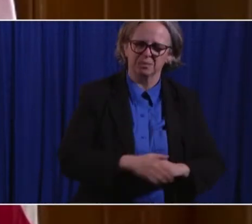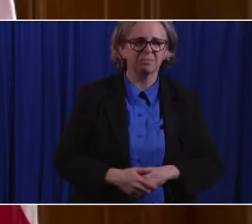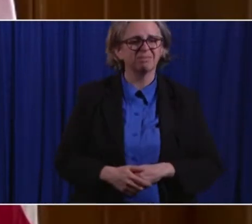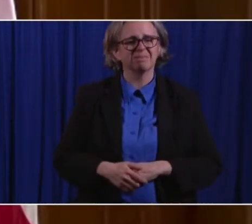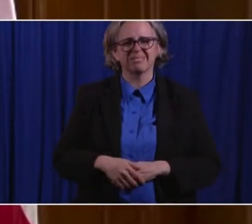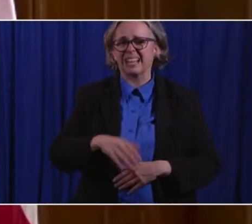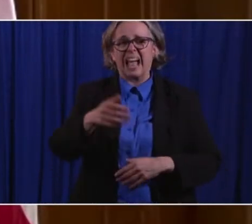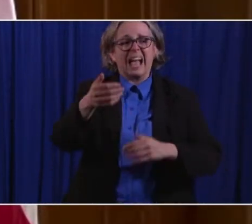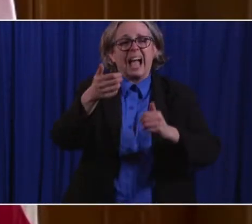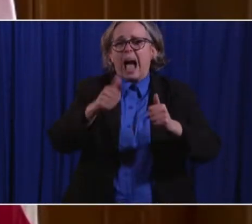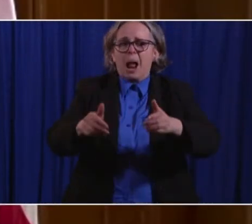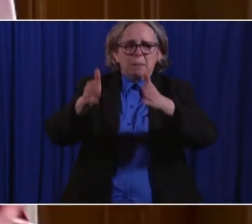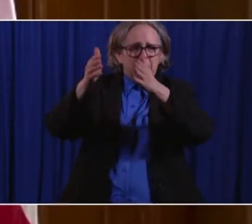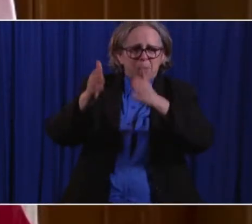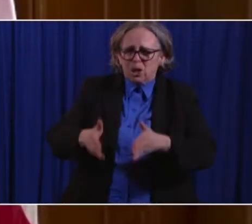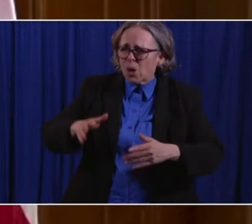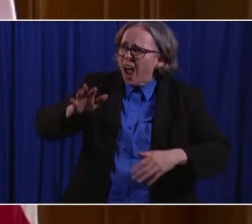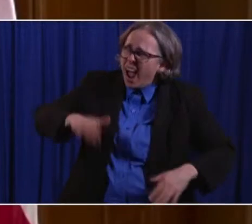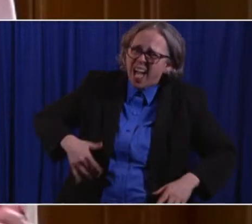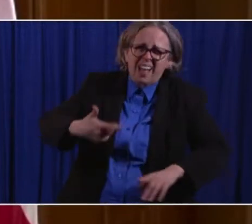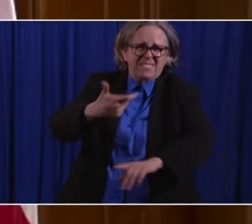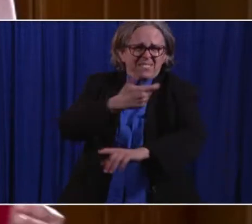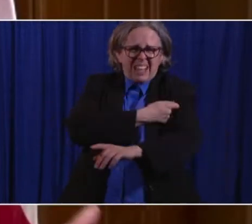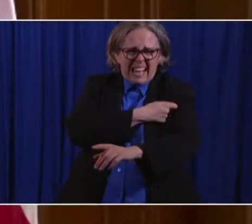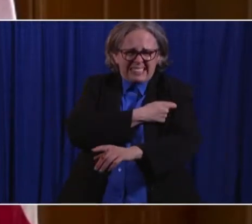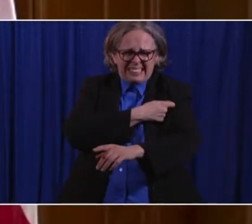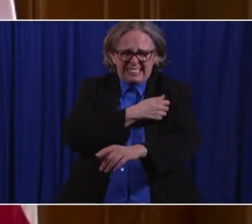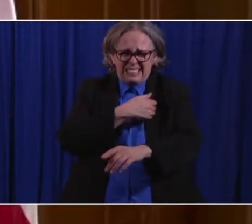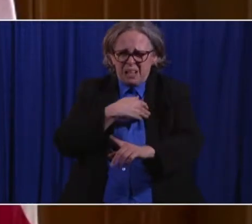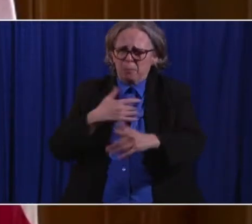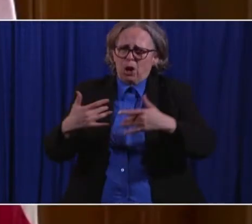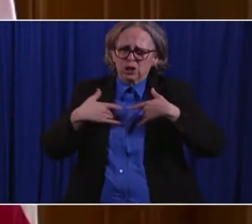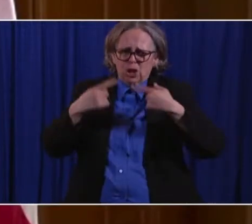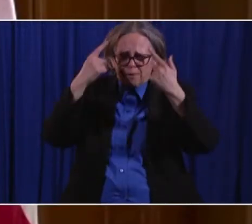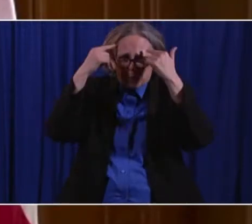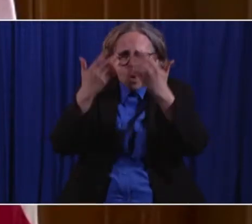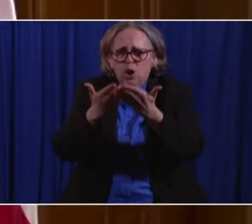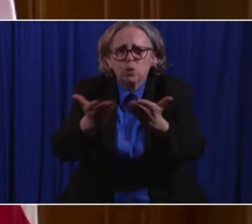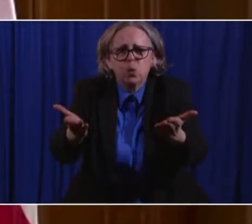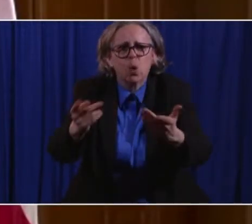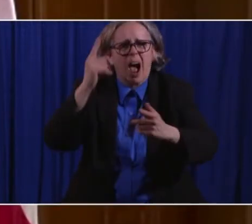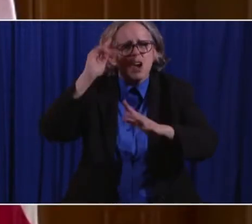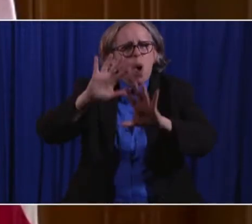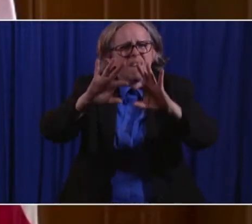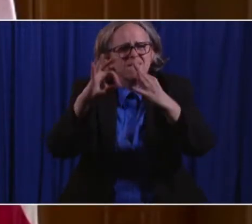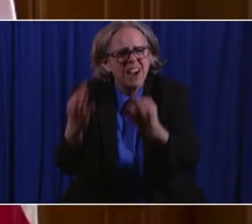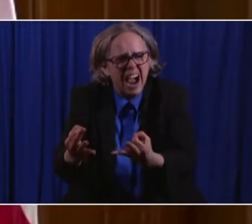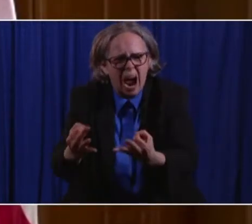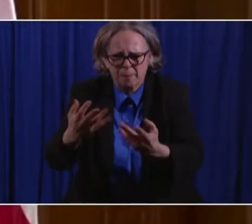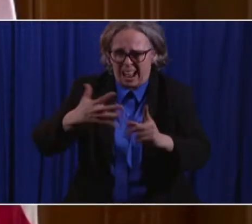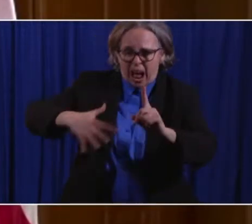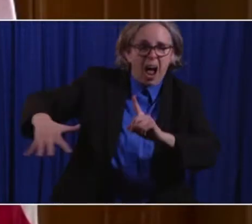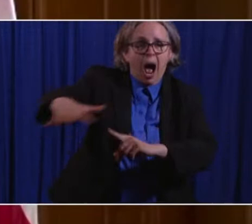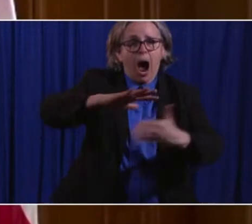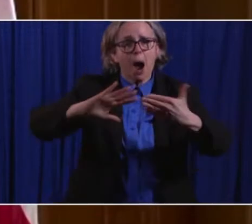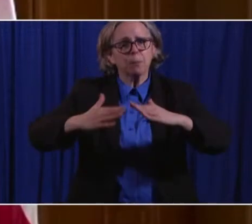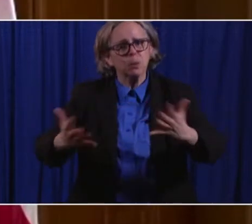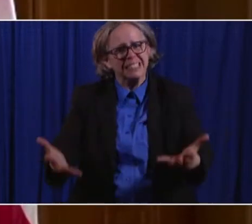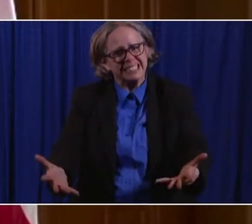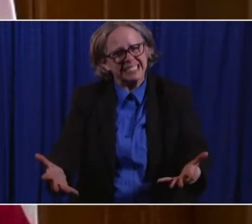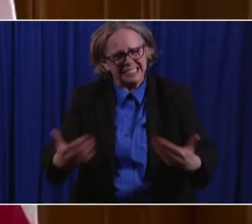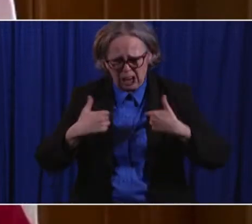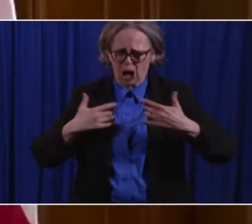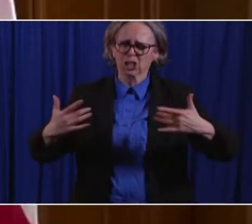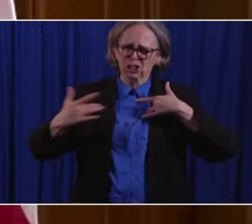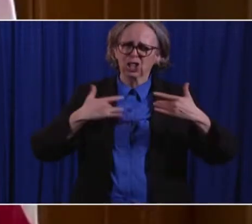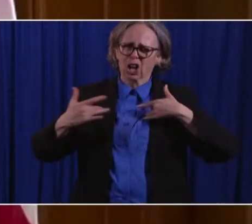them for themselves, but we also worry about their family. And we know that collectively, it's so important for us